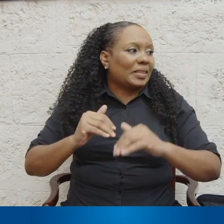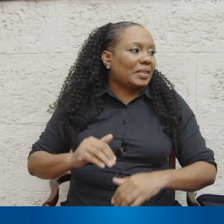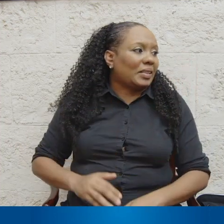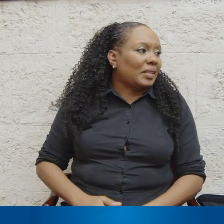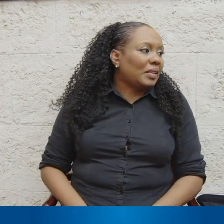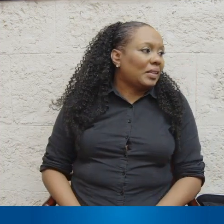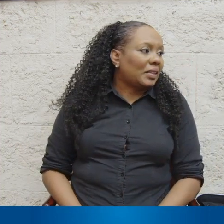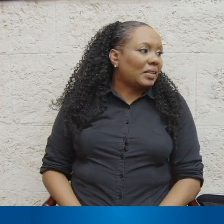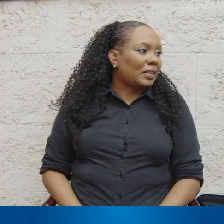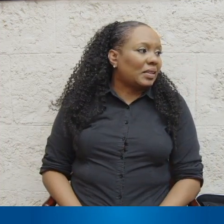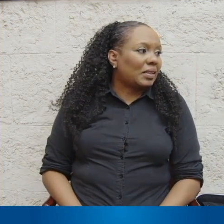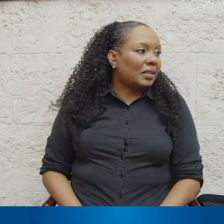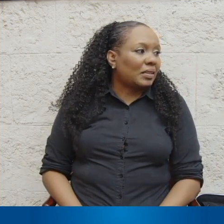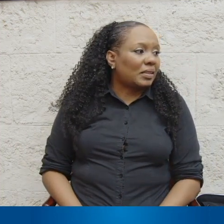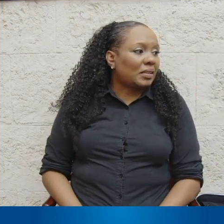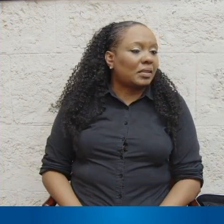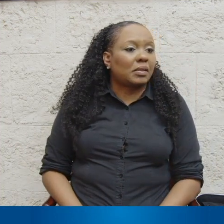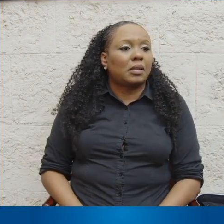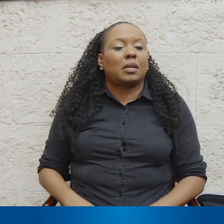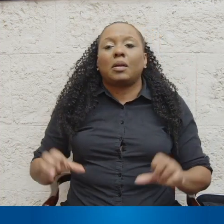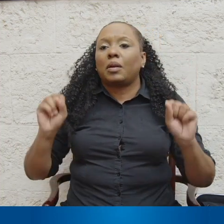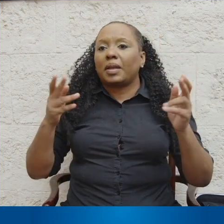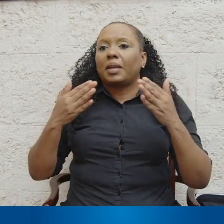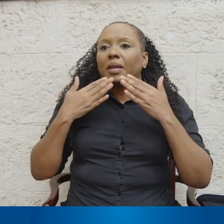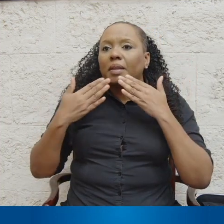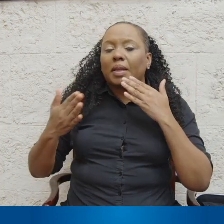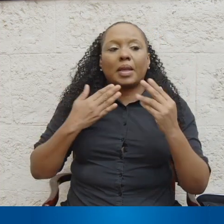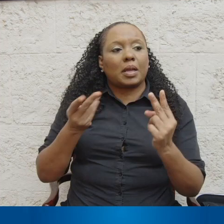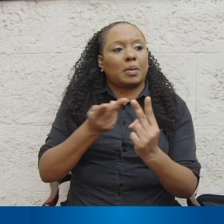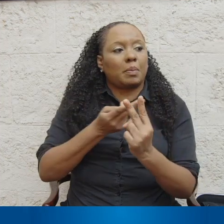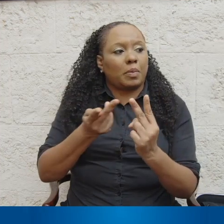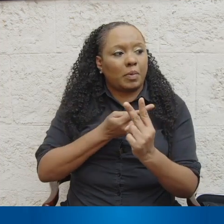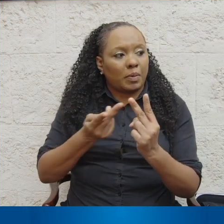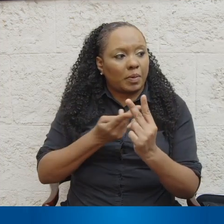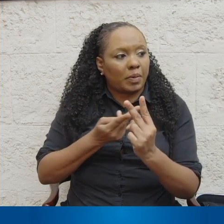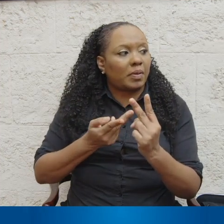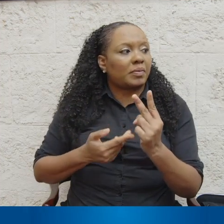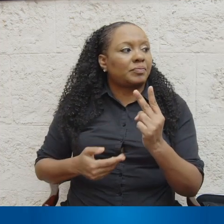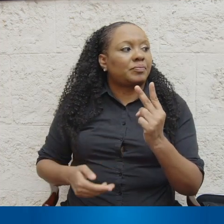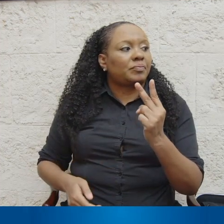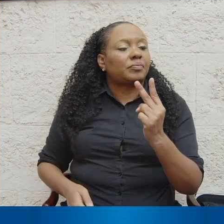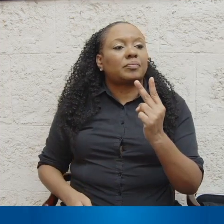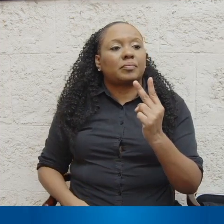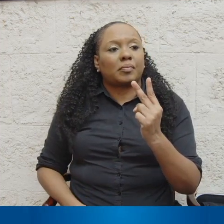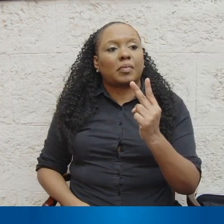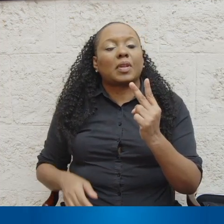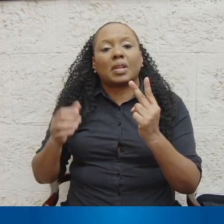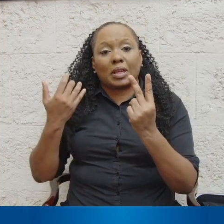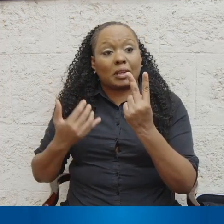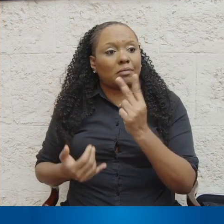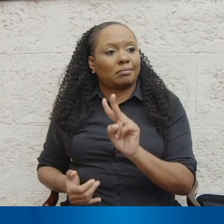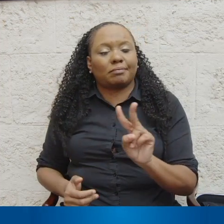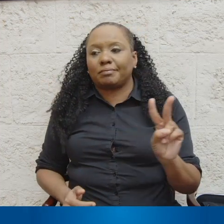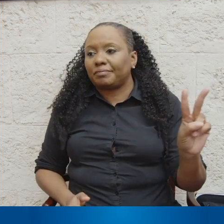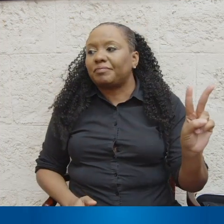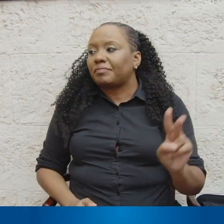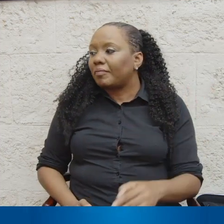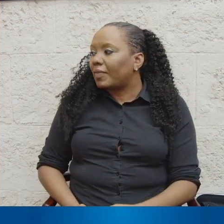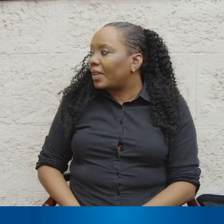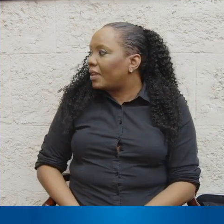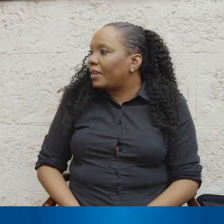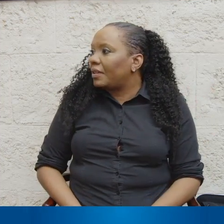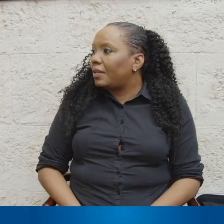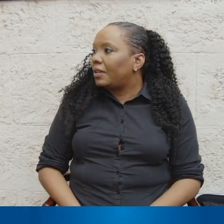I'm glad that you mentioned time, because we do have to thank both Minister Griffith and Minister Duguid, who need to proceed to the lower chamber to participate in the